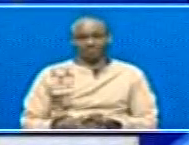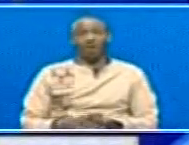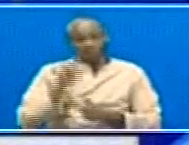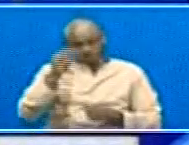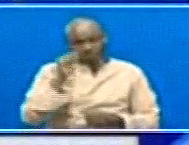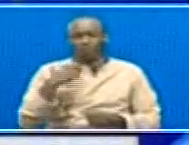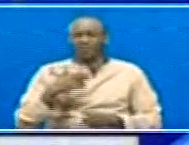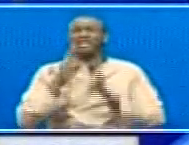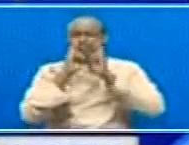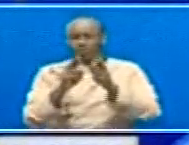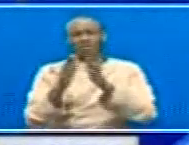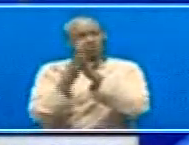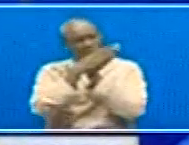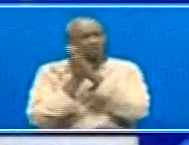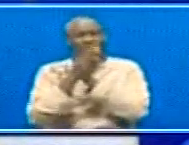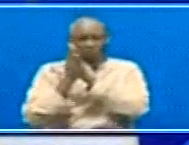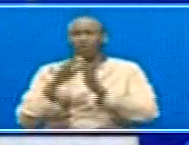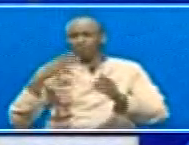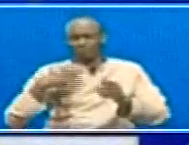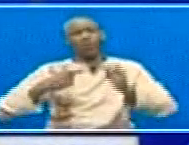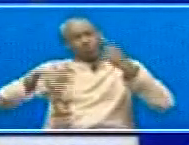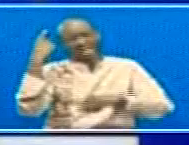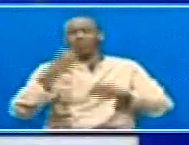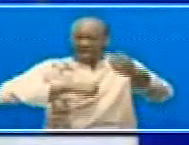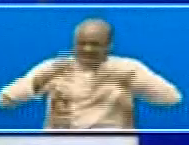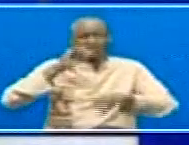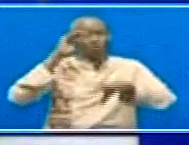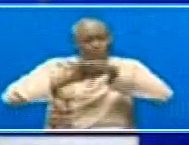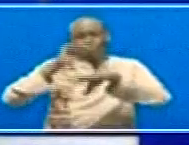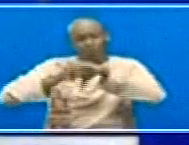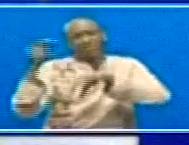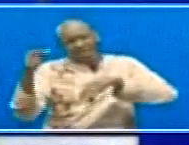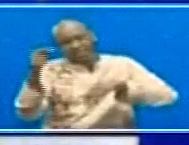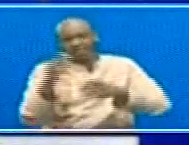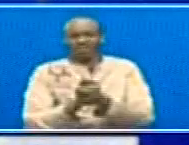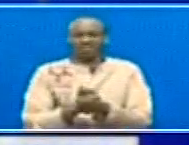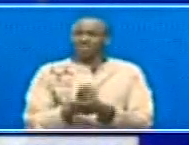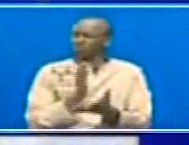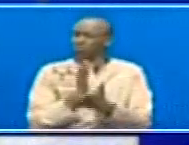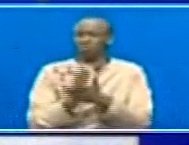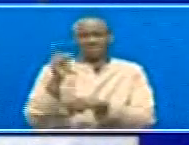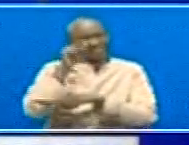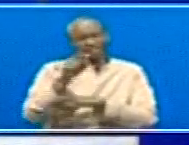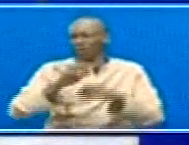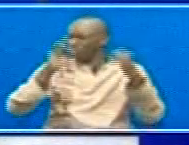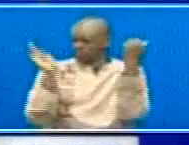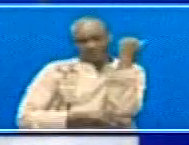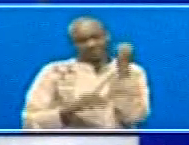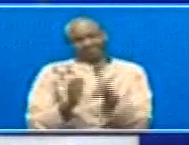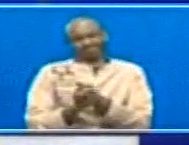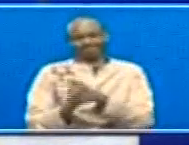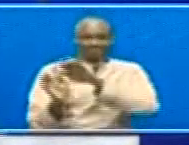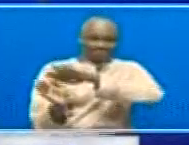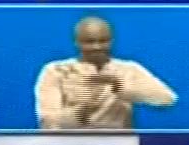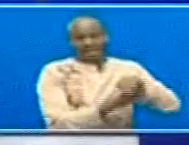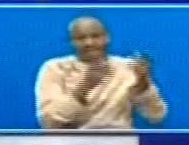We will keep on reporting on those stories of heroism out of what has been perhaps one of the worst days in Kenya's history. Now, back to